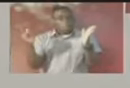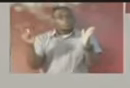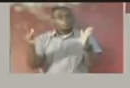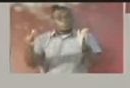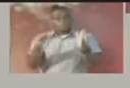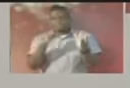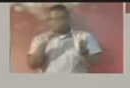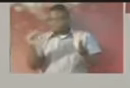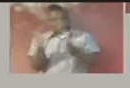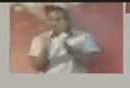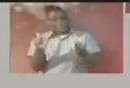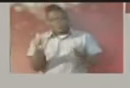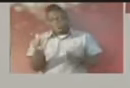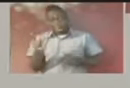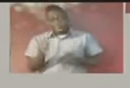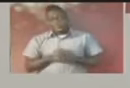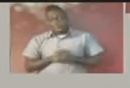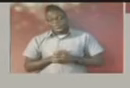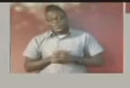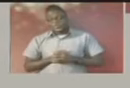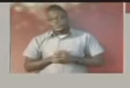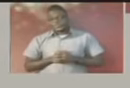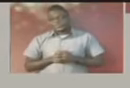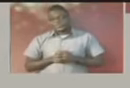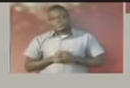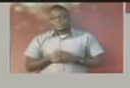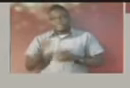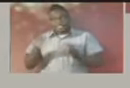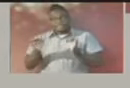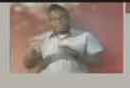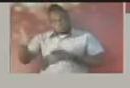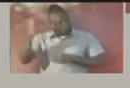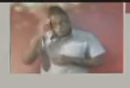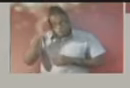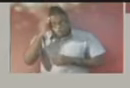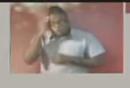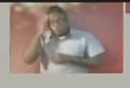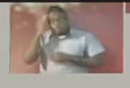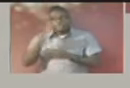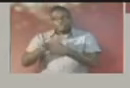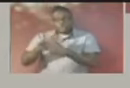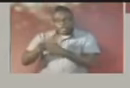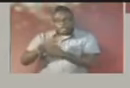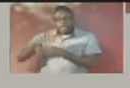that information offline to myself or the Food and Drug Department, and we will look into it further.